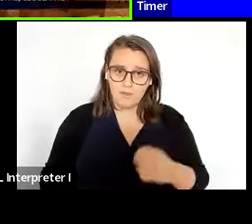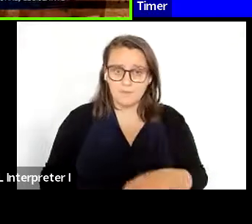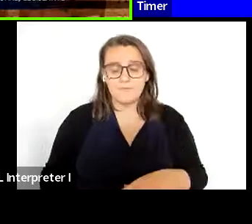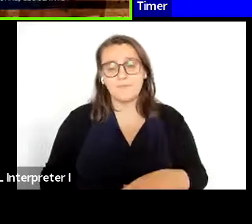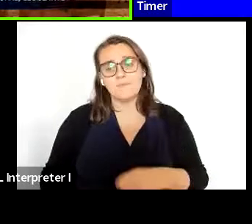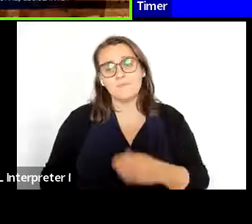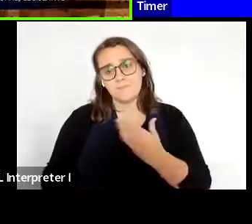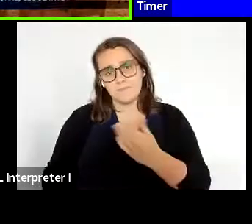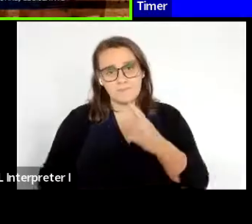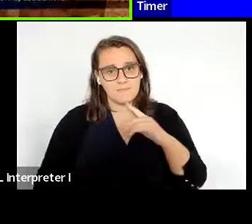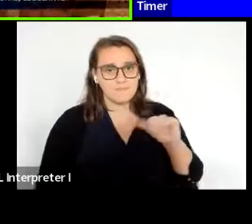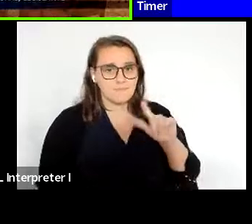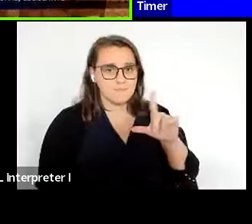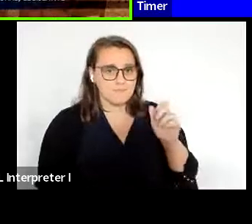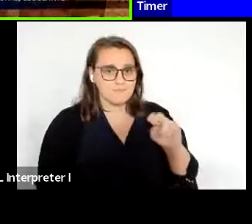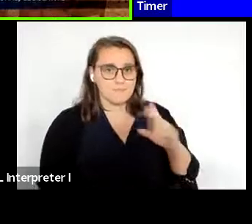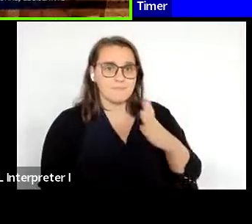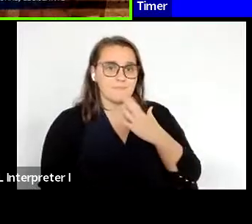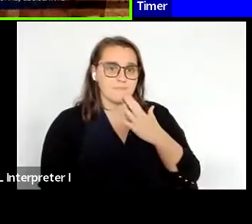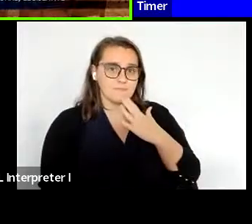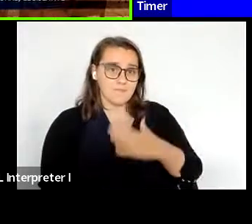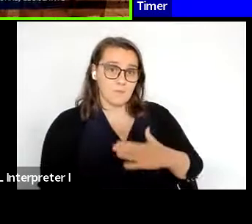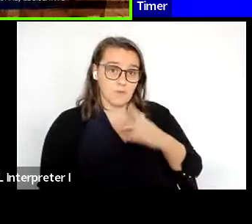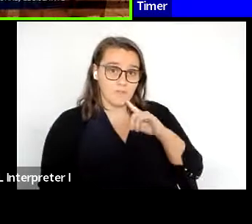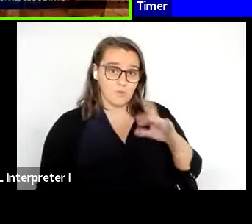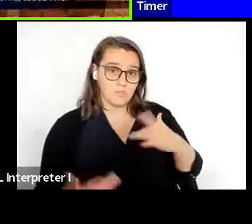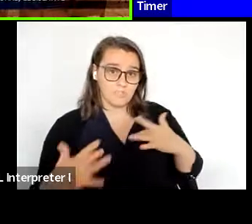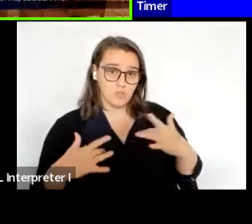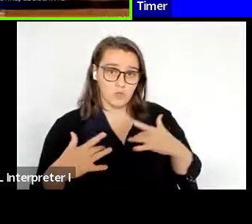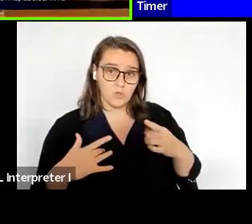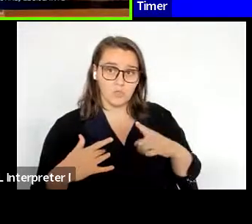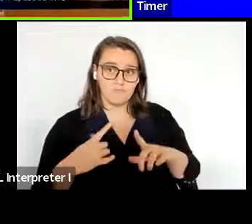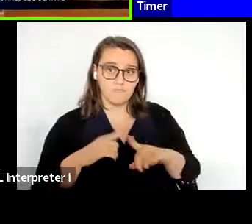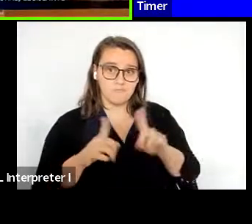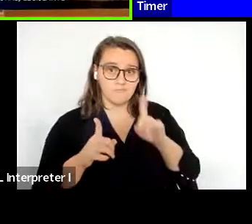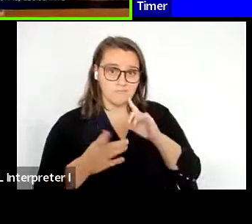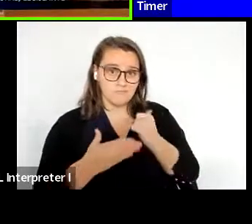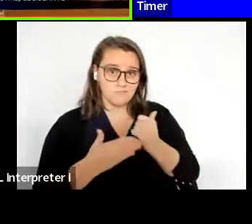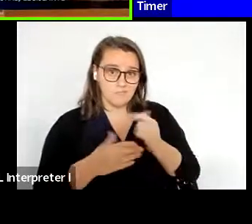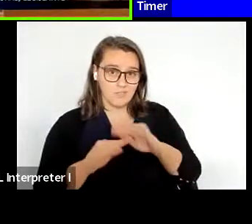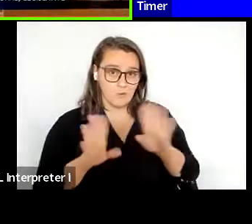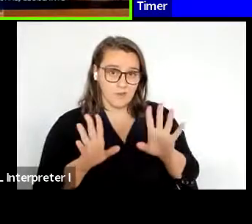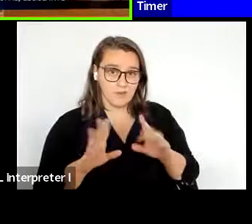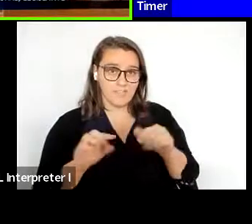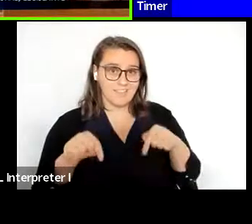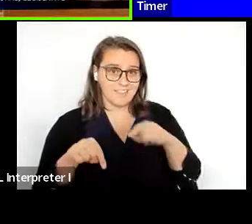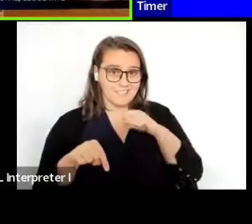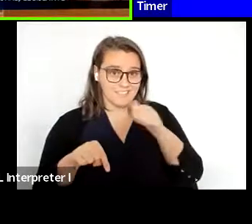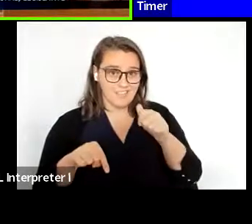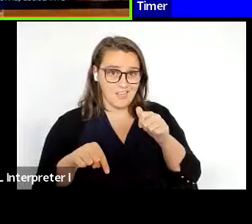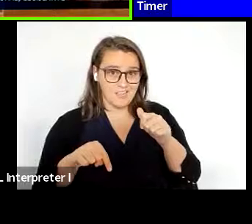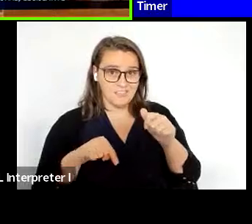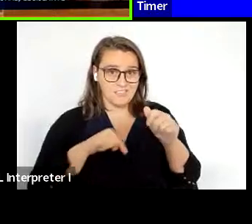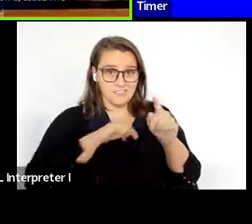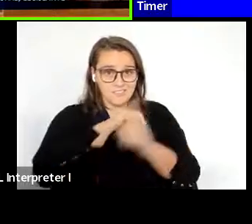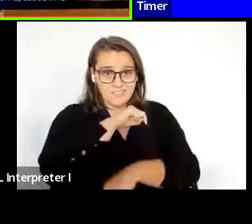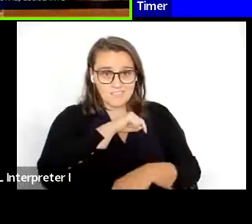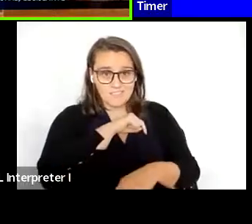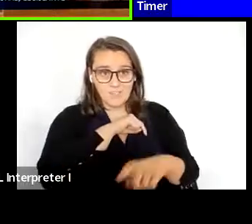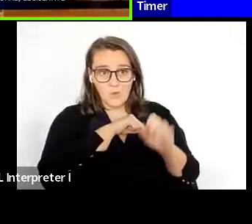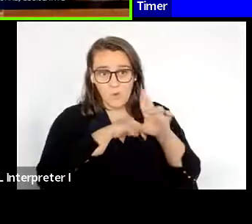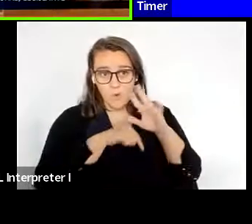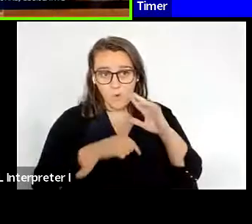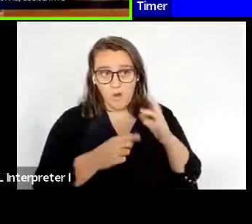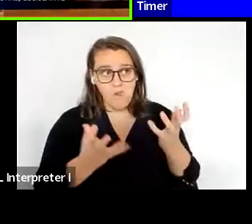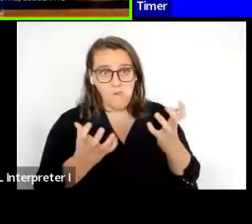Yeah, I appreciate a concern. To help add the clarity, though, this is not predatory. We're talking about